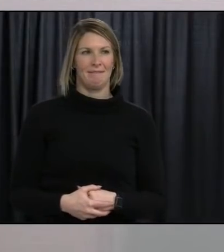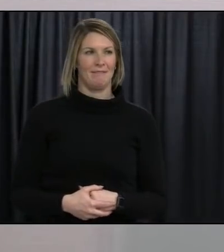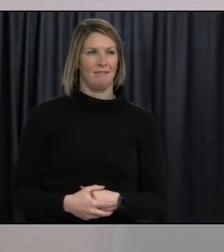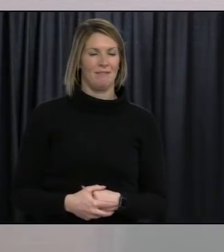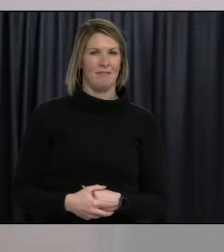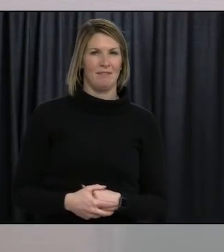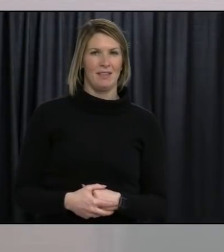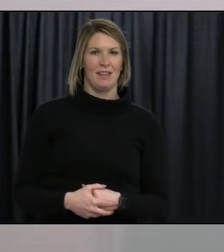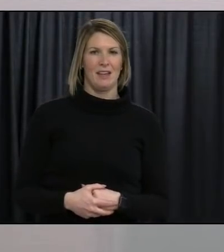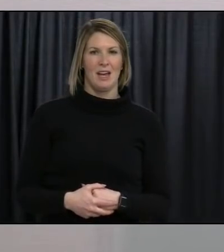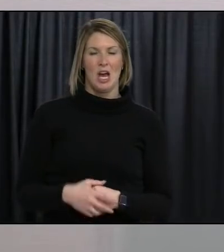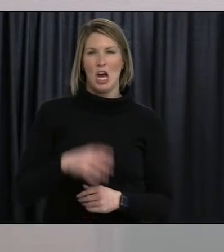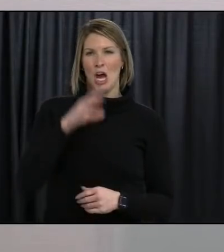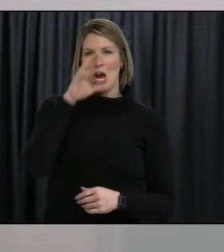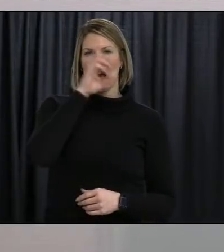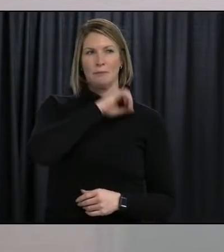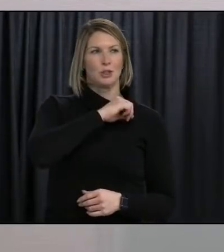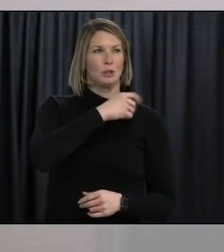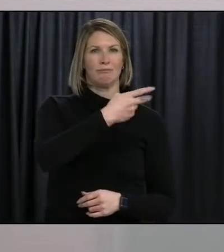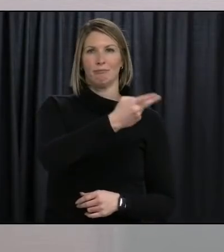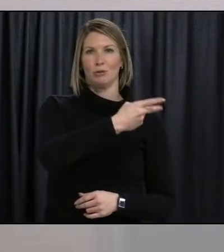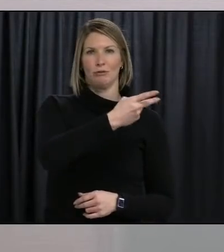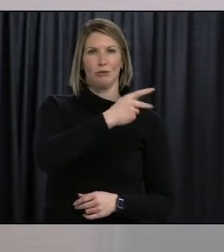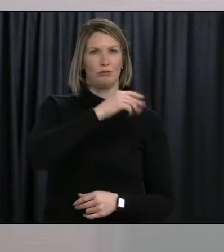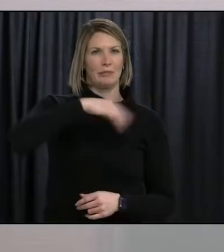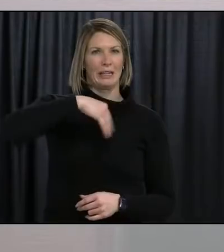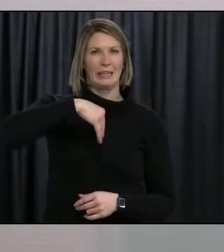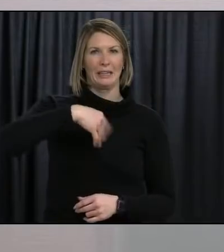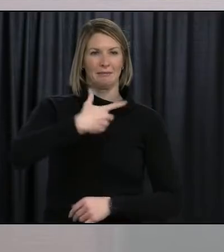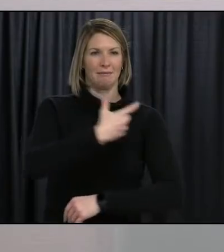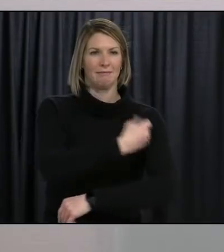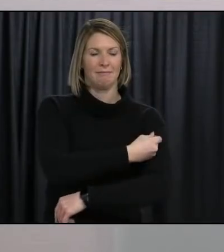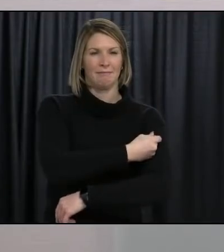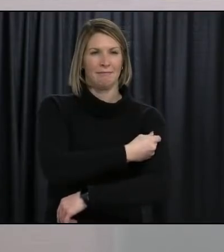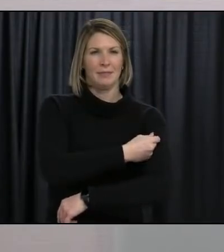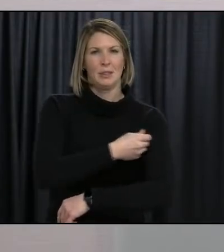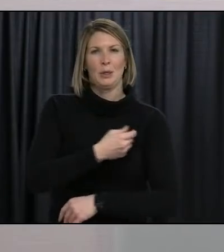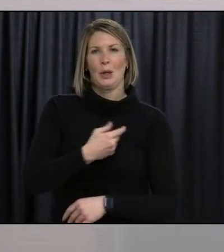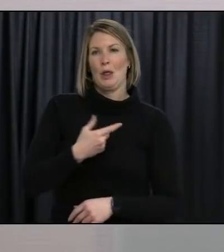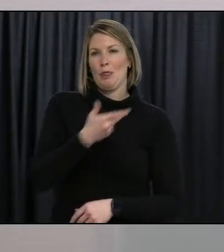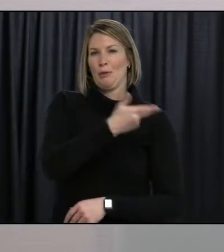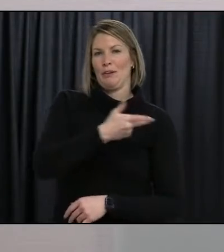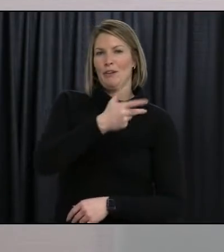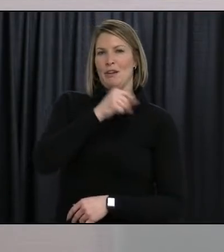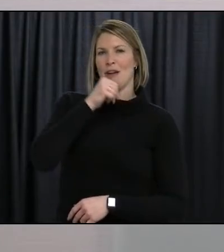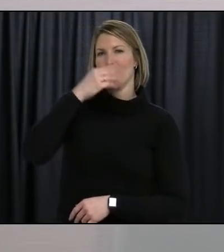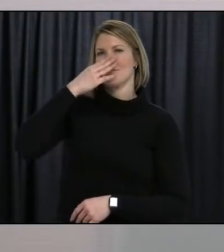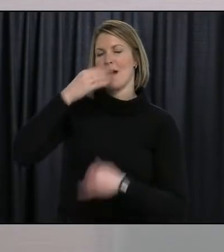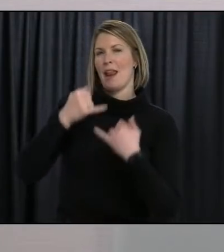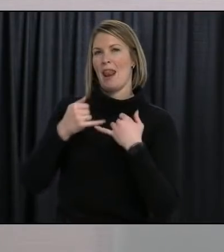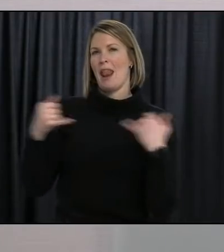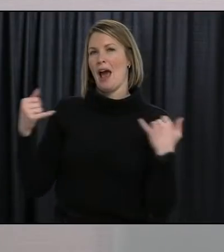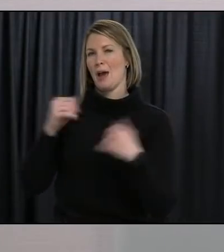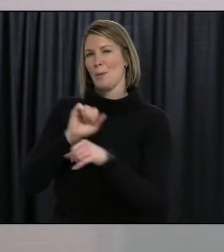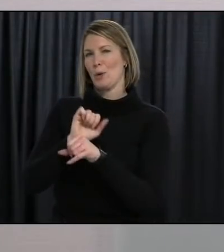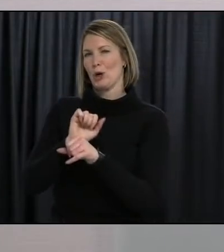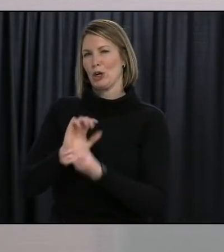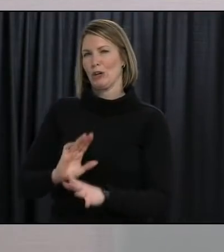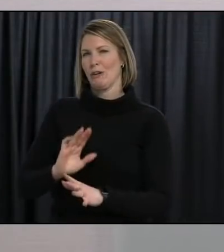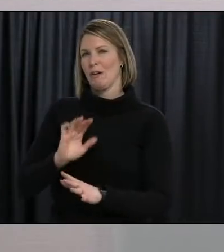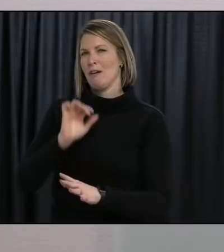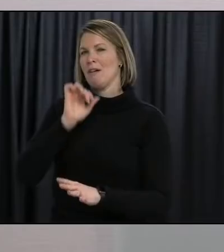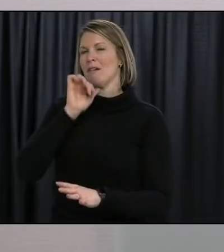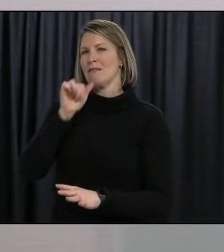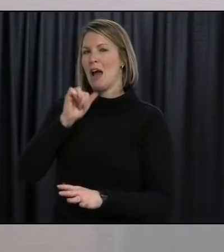Yep. And I'm assuming that neither one of you have had it, but no, we're not on the front line, so to speak. No, we're not. Certainly not in those